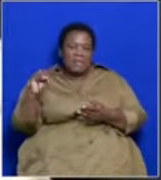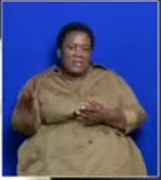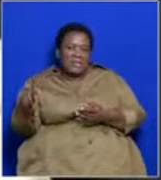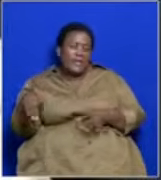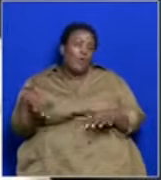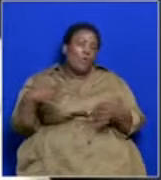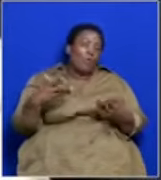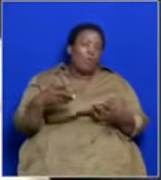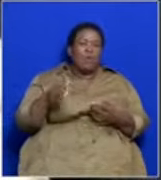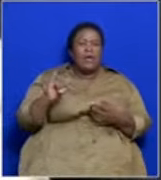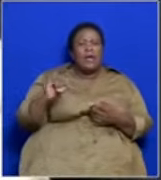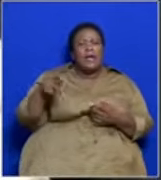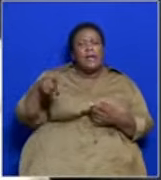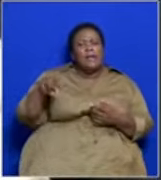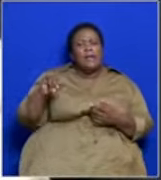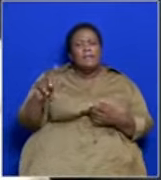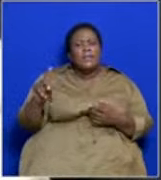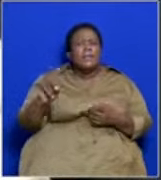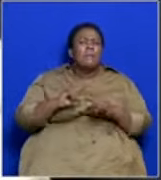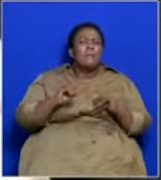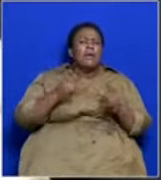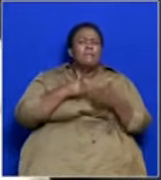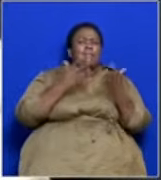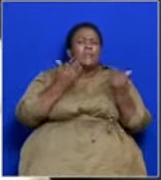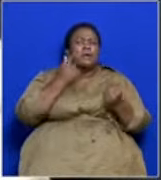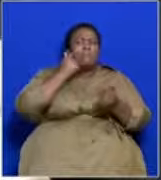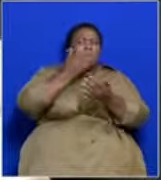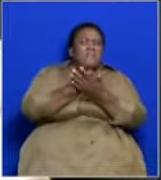that objective evidence is not